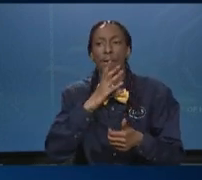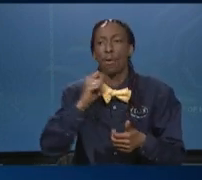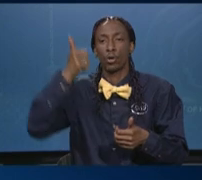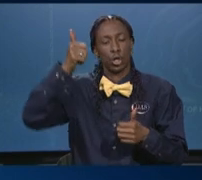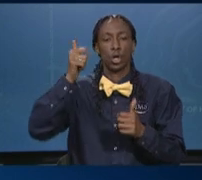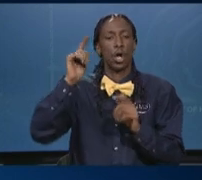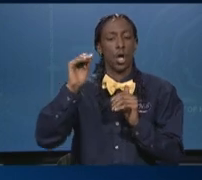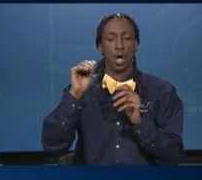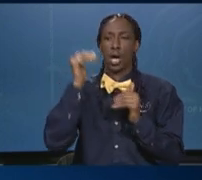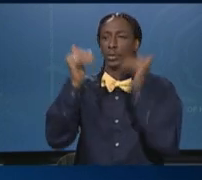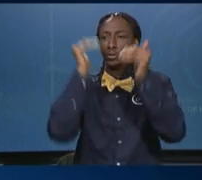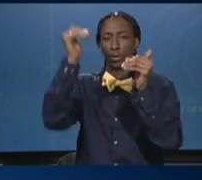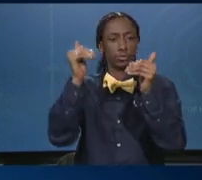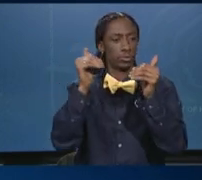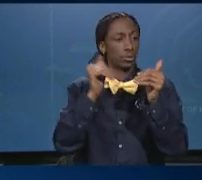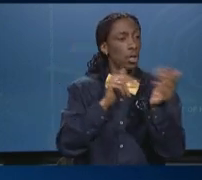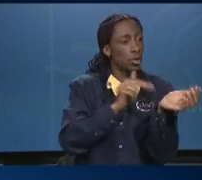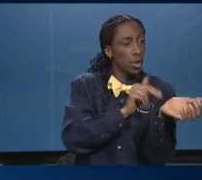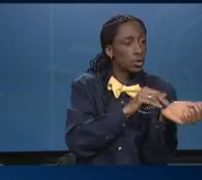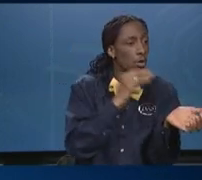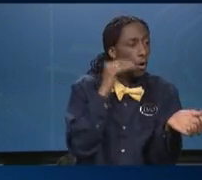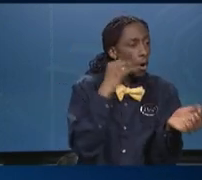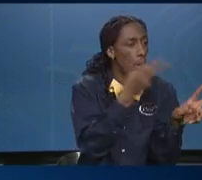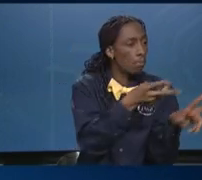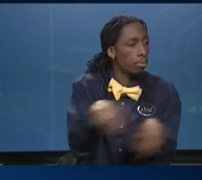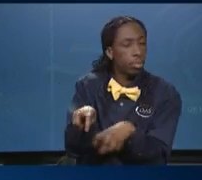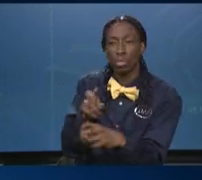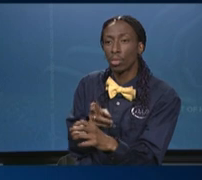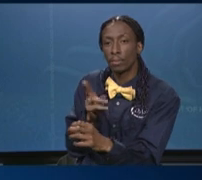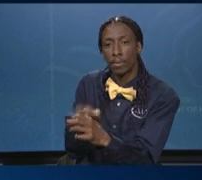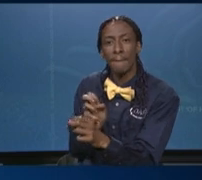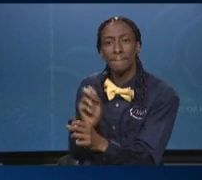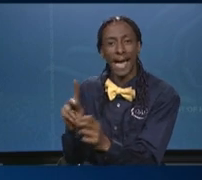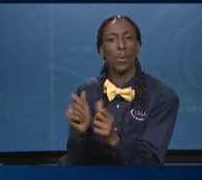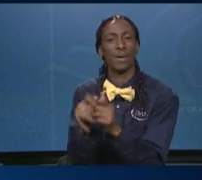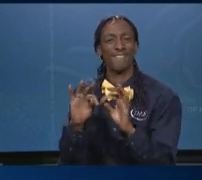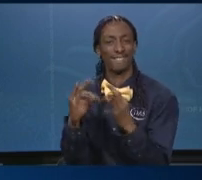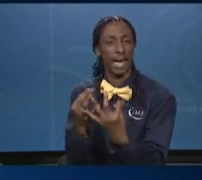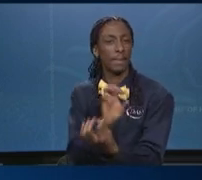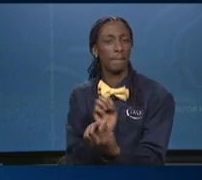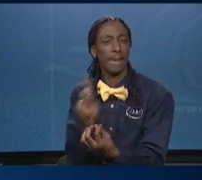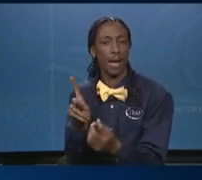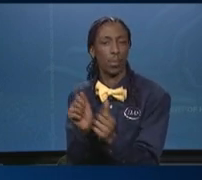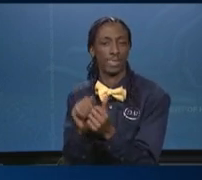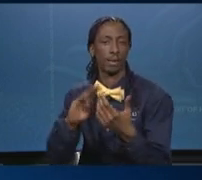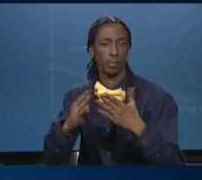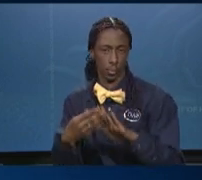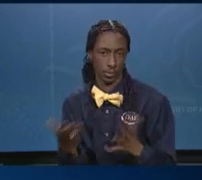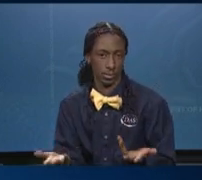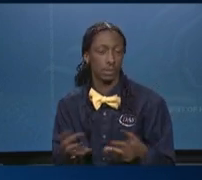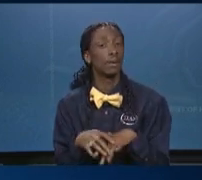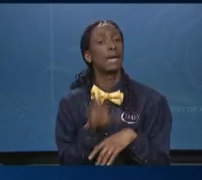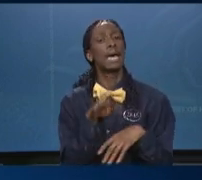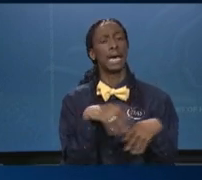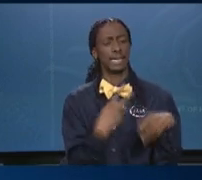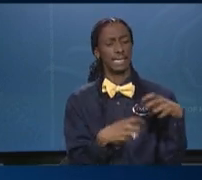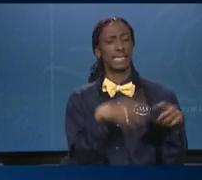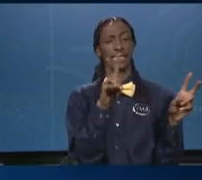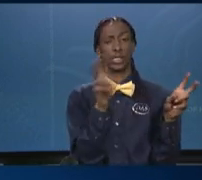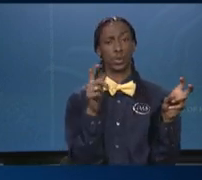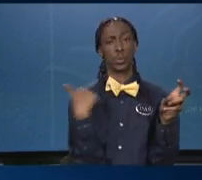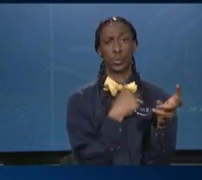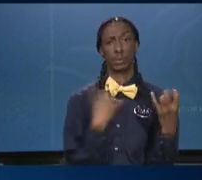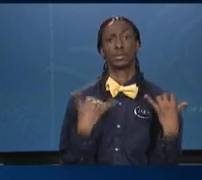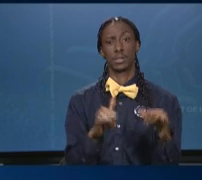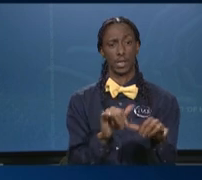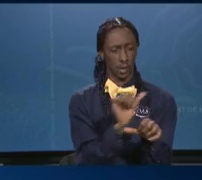from nursing homes to be part of their families and part of their communities. An issue that we are still working on